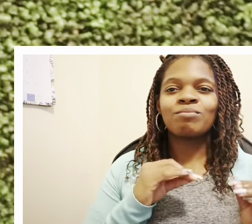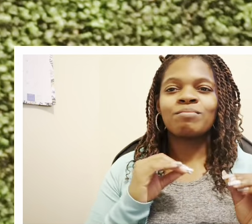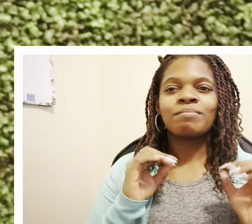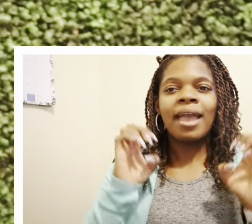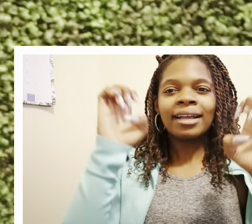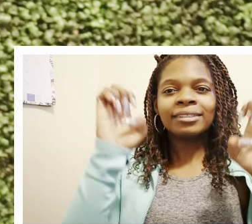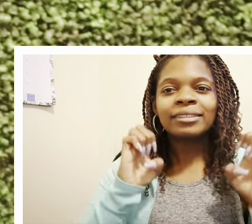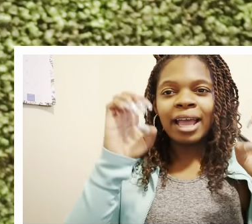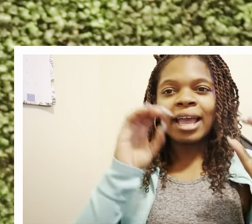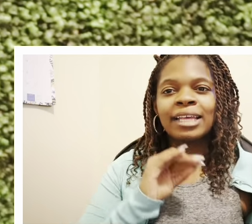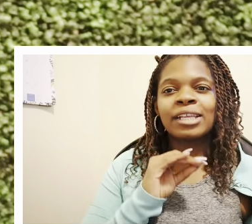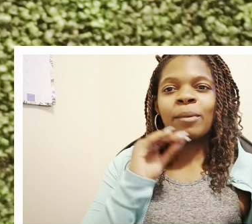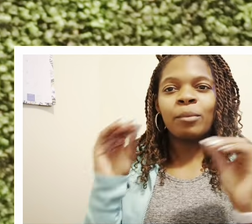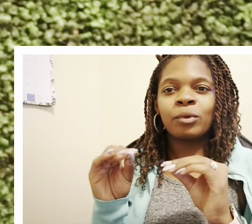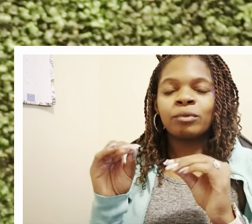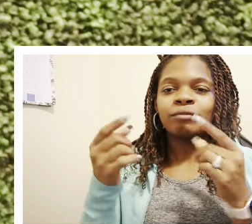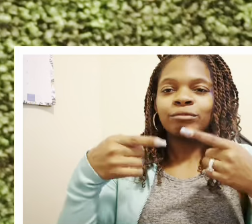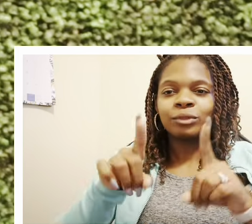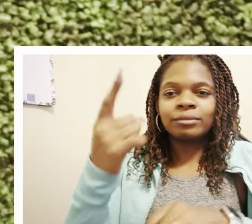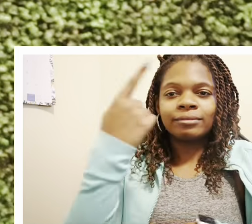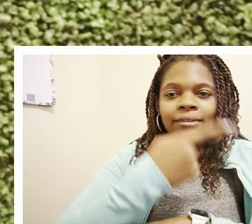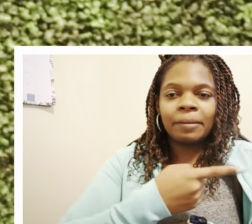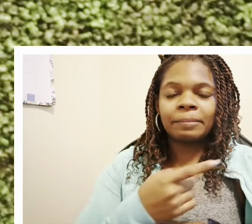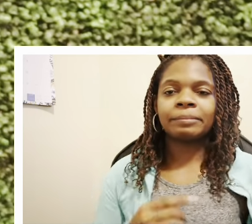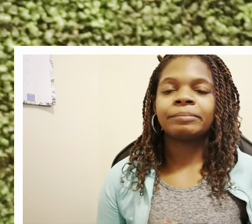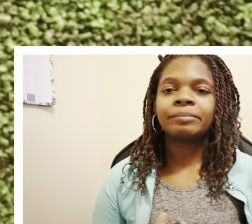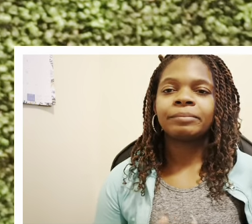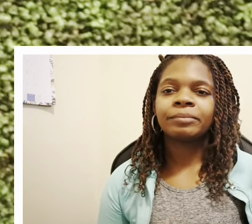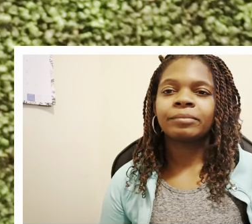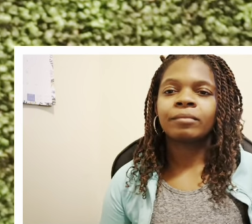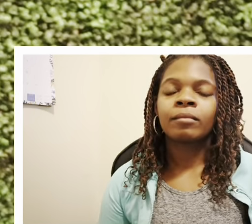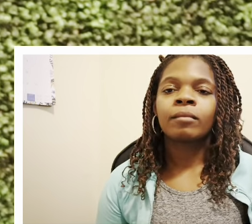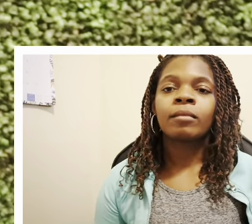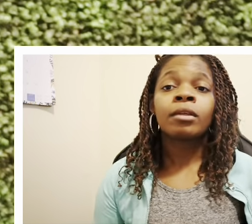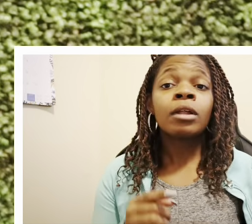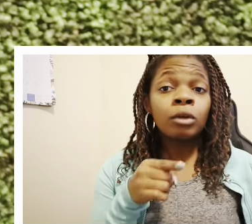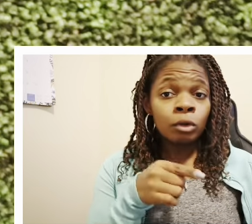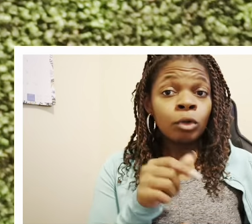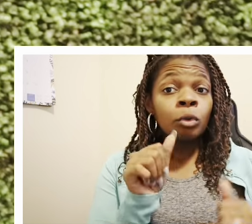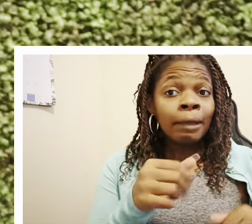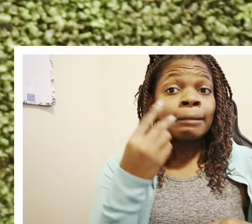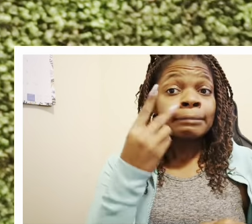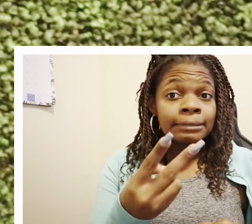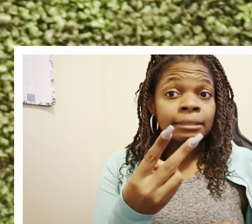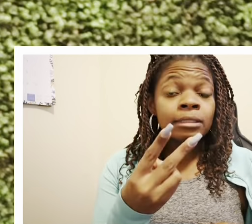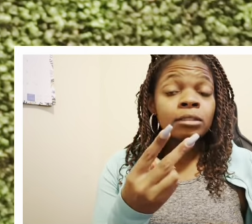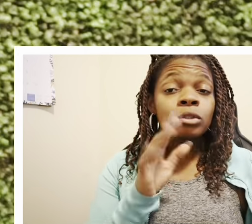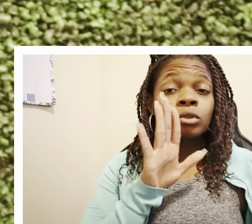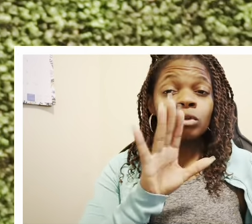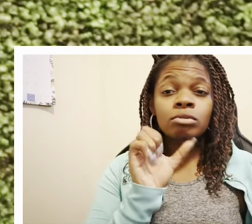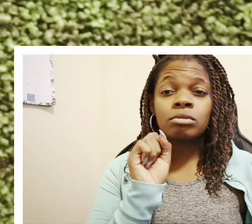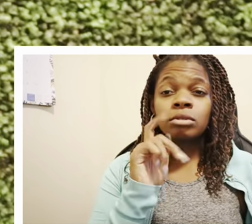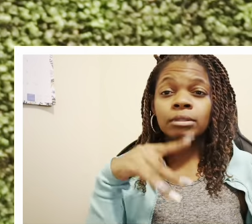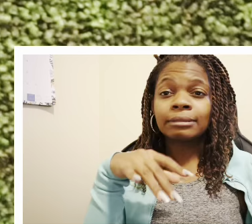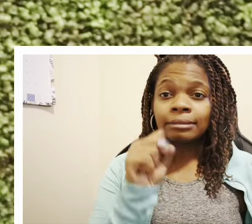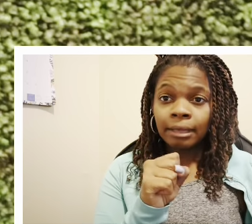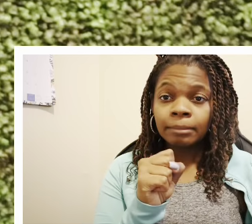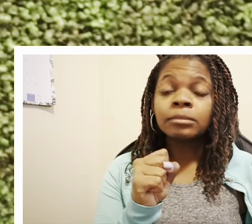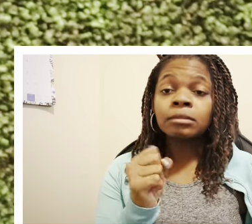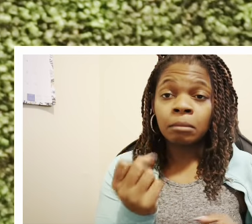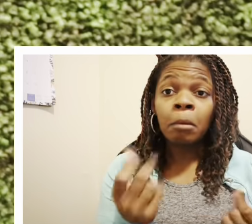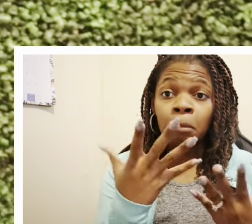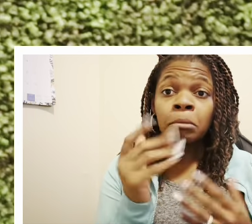not going to get a goal close for that. They both also have badges that you